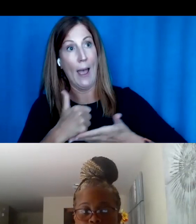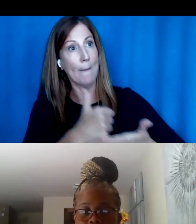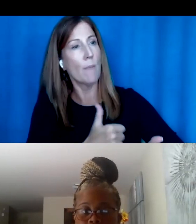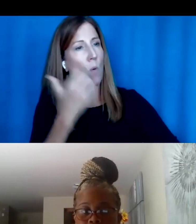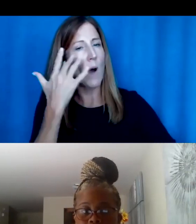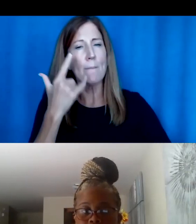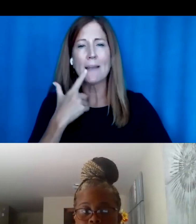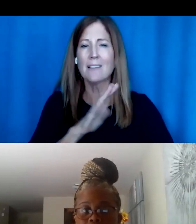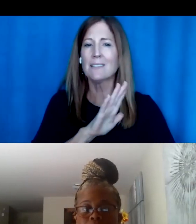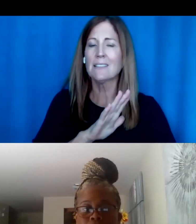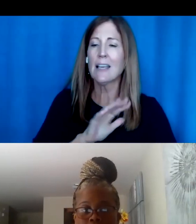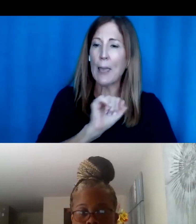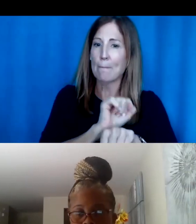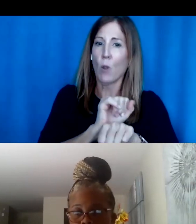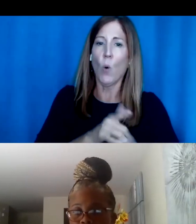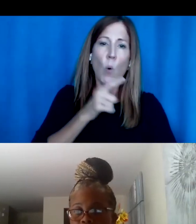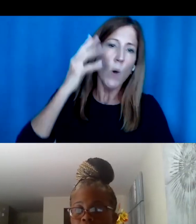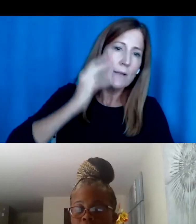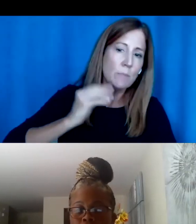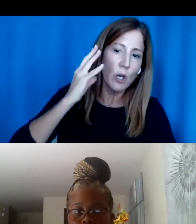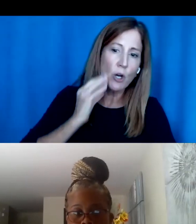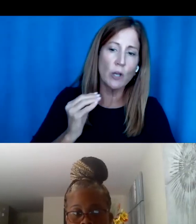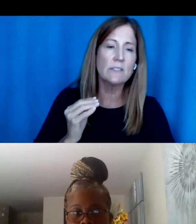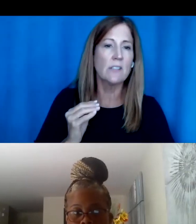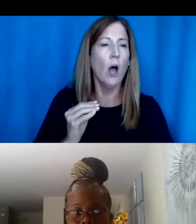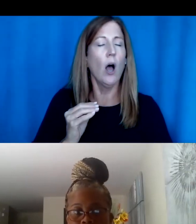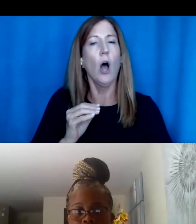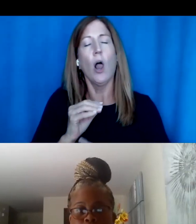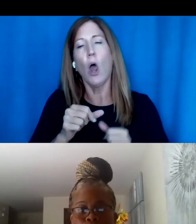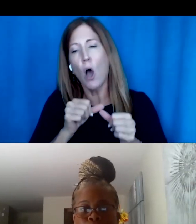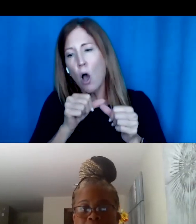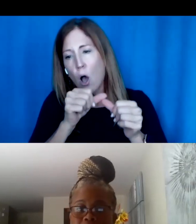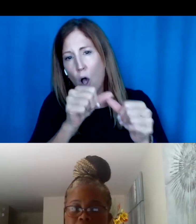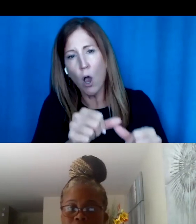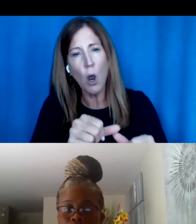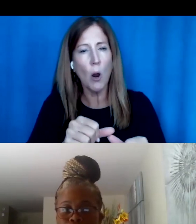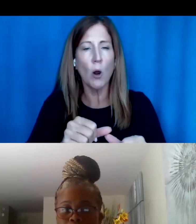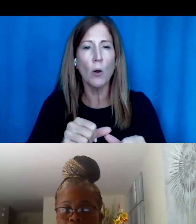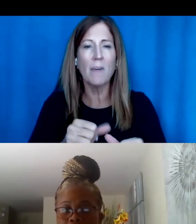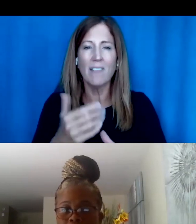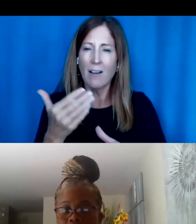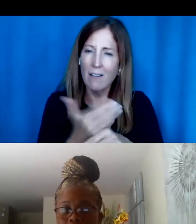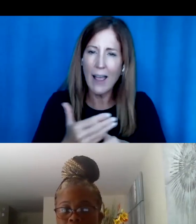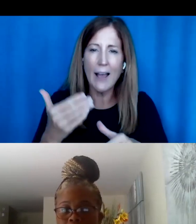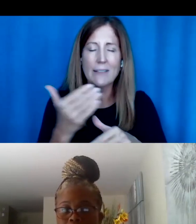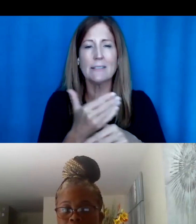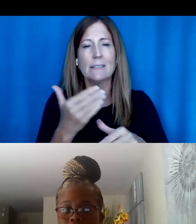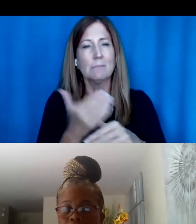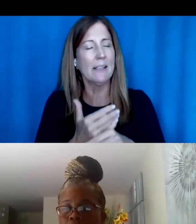on employees, customers, and the organization. 3 different